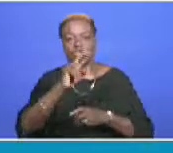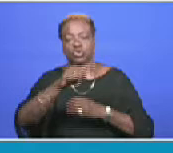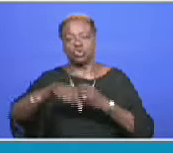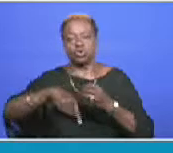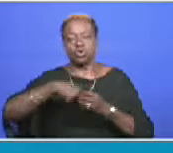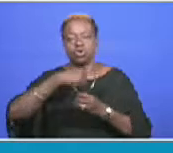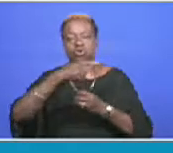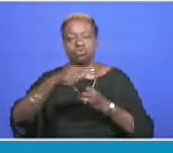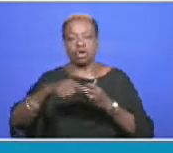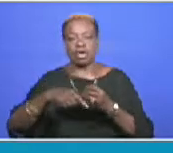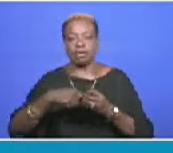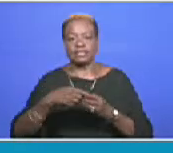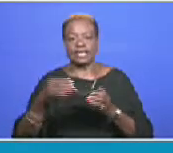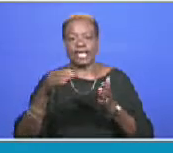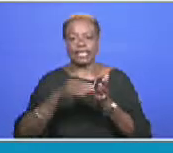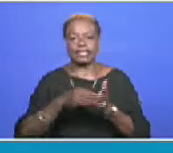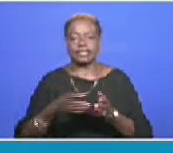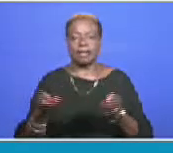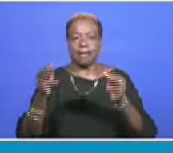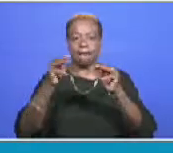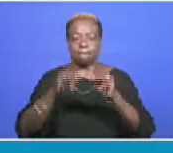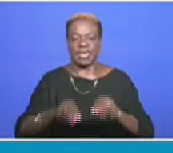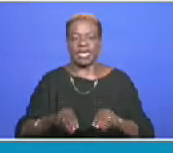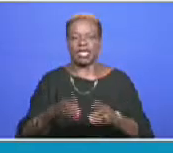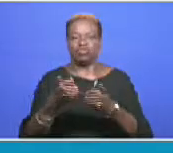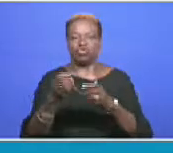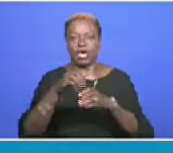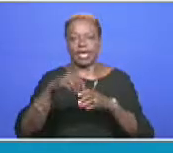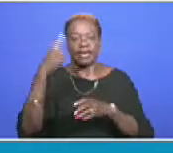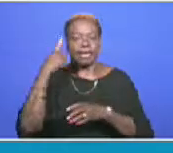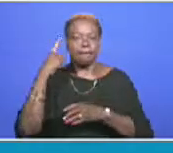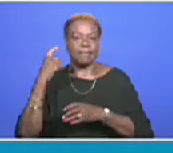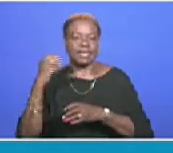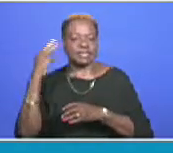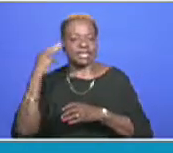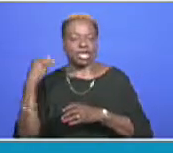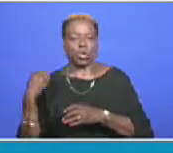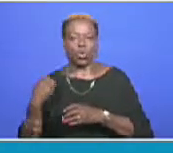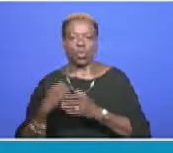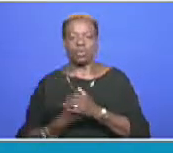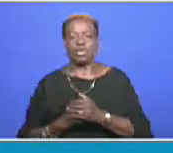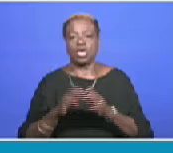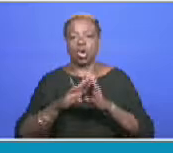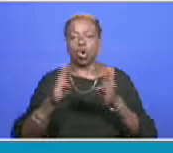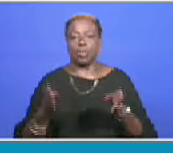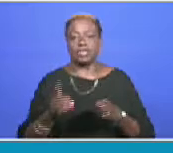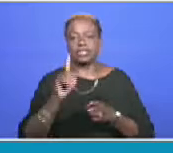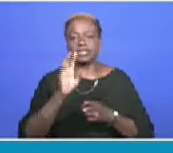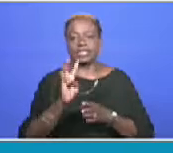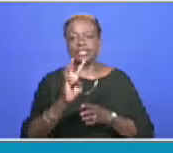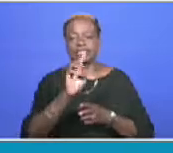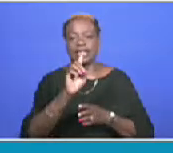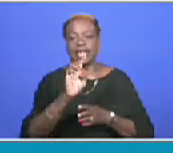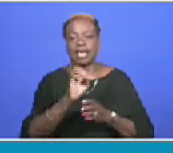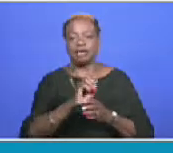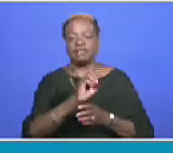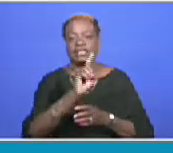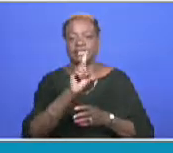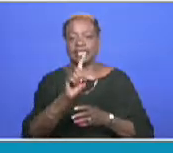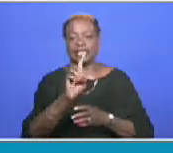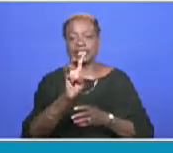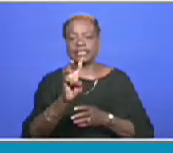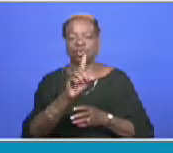to advance to the main draw at the Cancun Cup in Mexico. He opened up with a 6-love, 6-1 win and followed that up with a